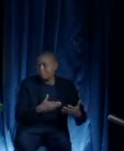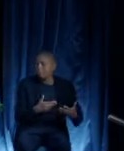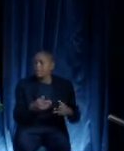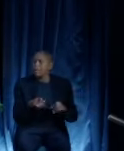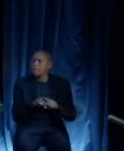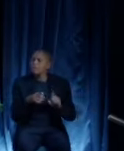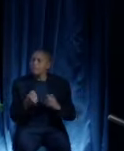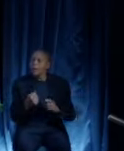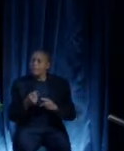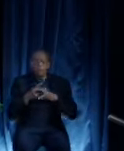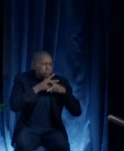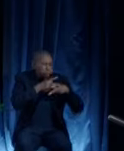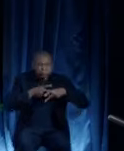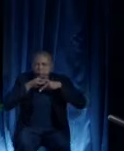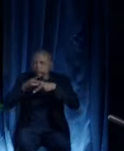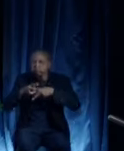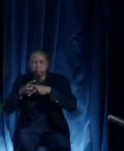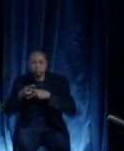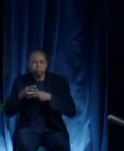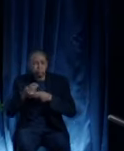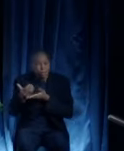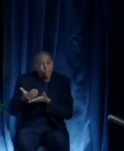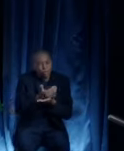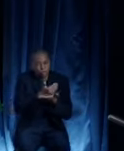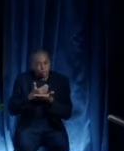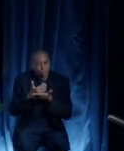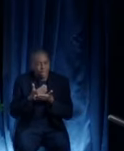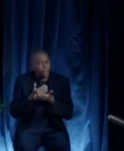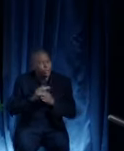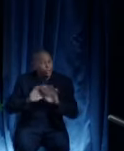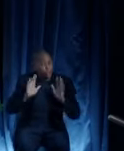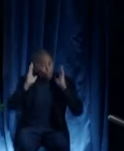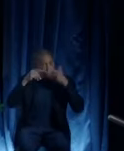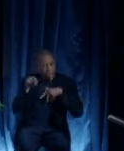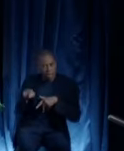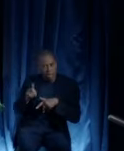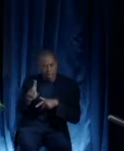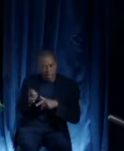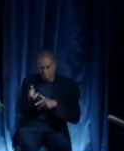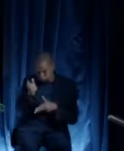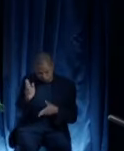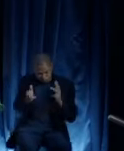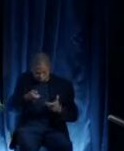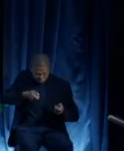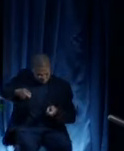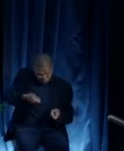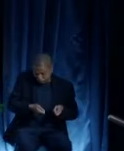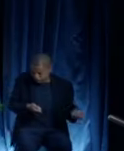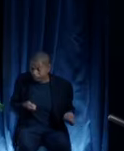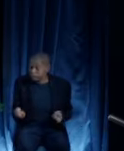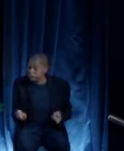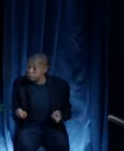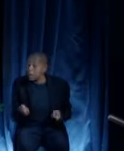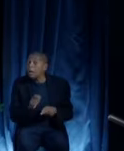bit less worried about assassins under Henry VIII than they were a bit later. Interesting. So you have some security who don't